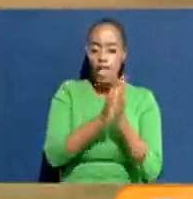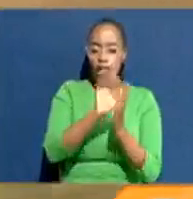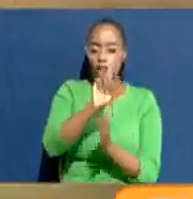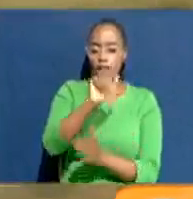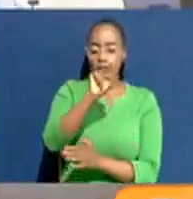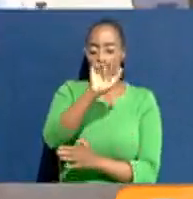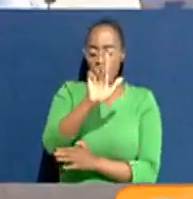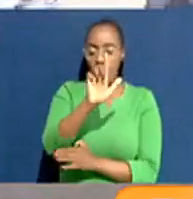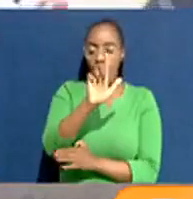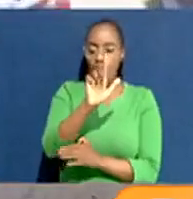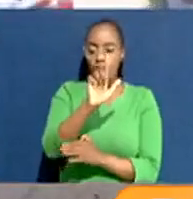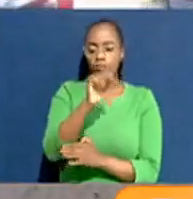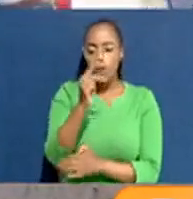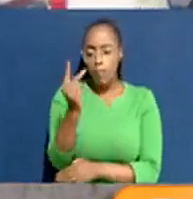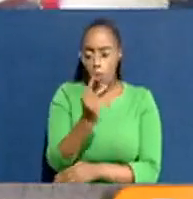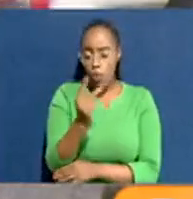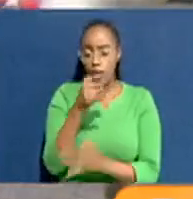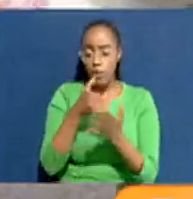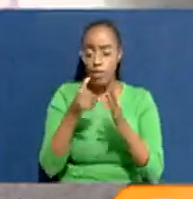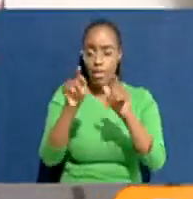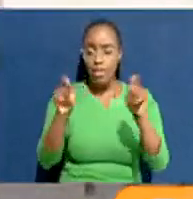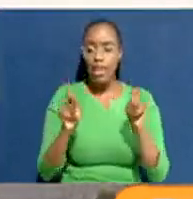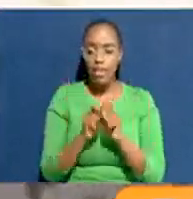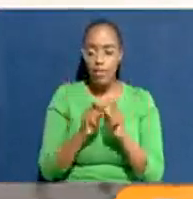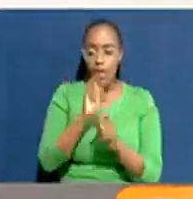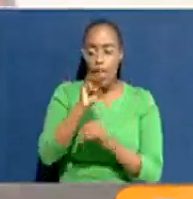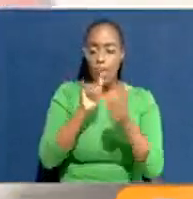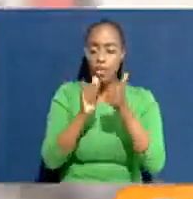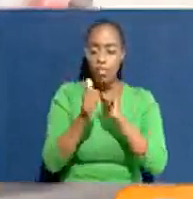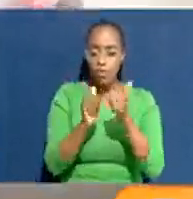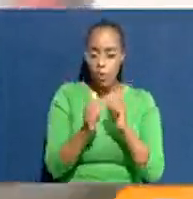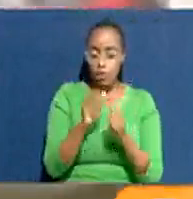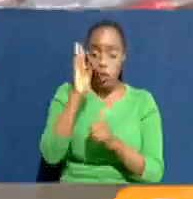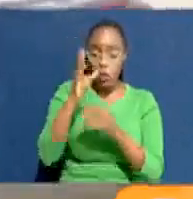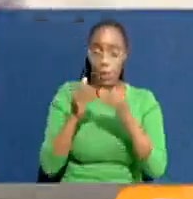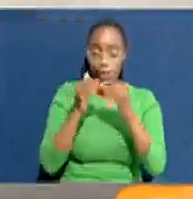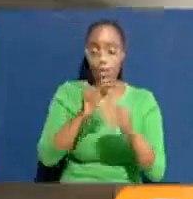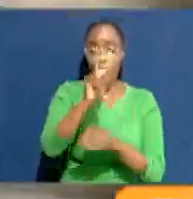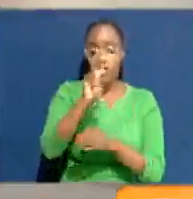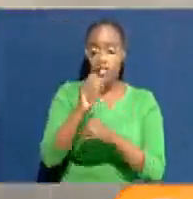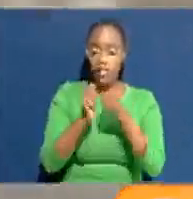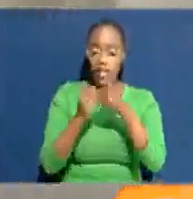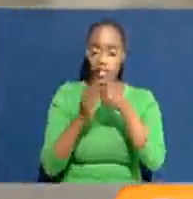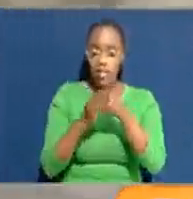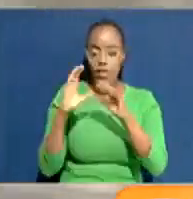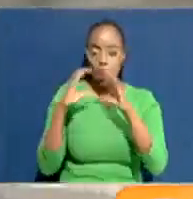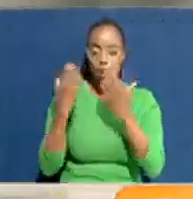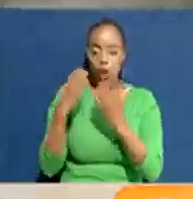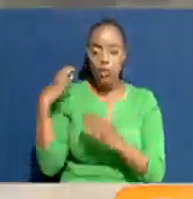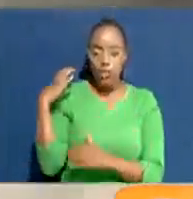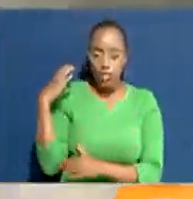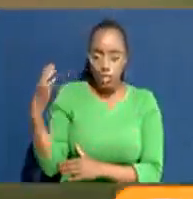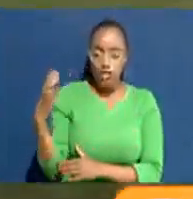Sordo and Esa-Pekka Lappi also in the team. M Sport Ford team will be led by 2019 world champion Ott Tanak